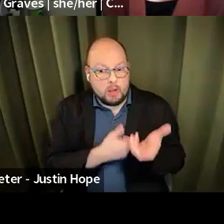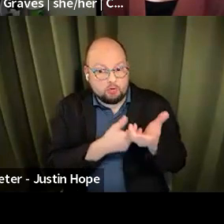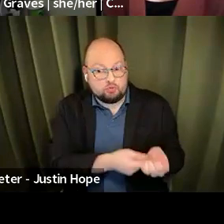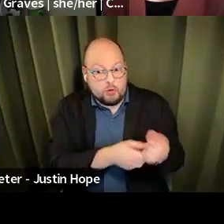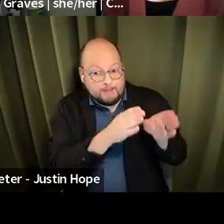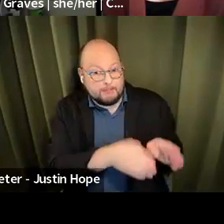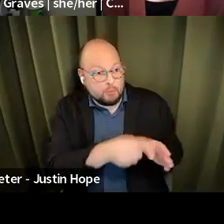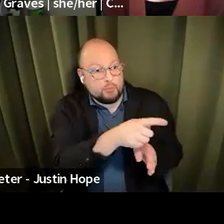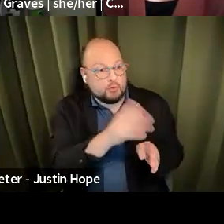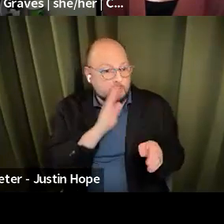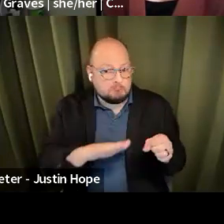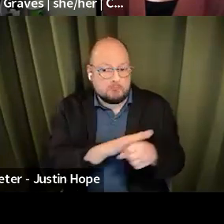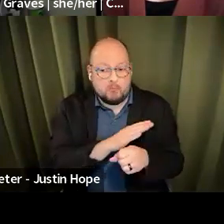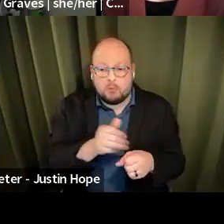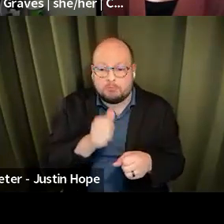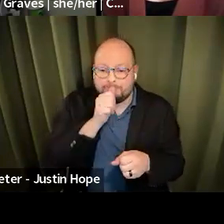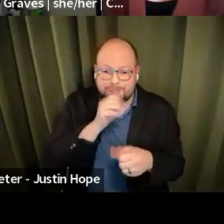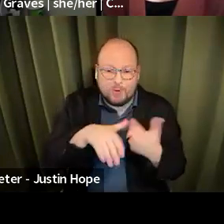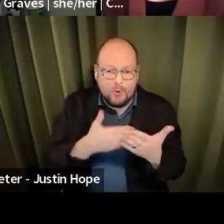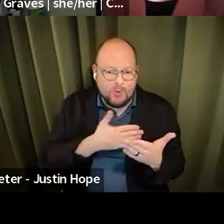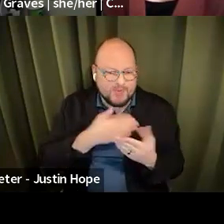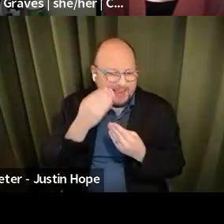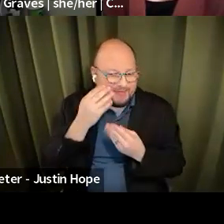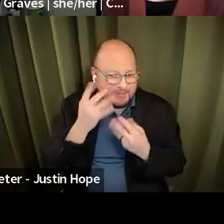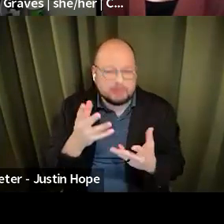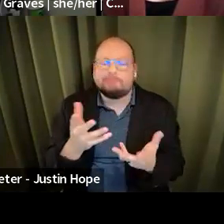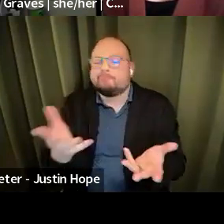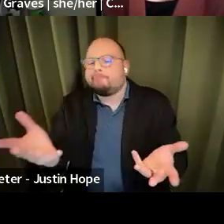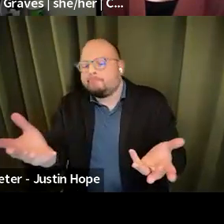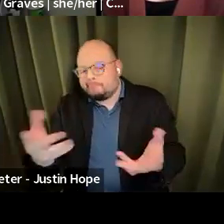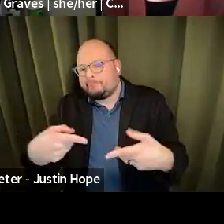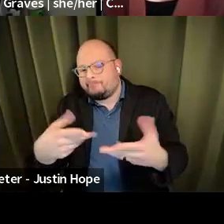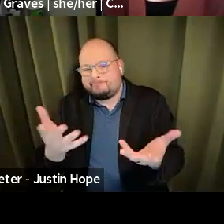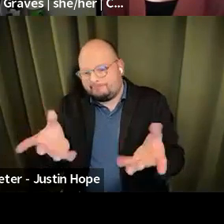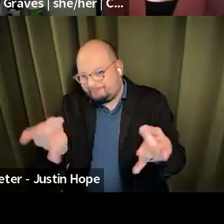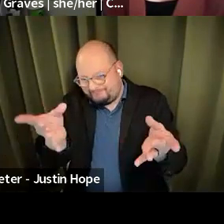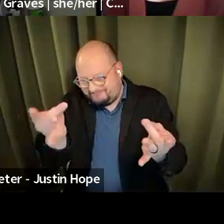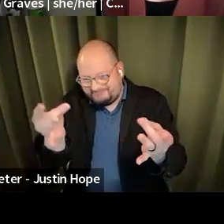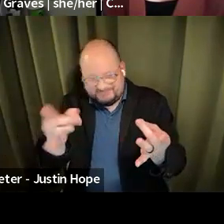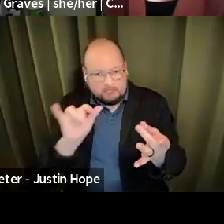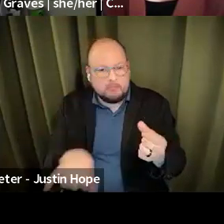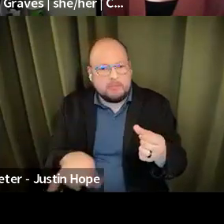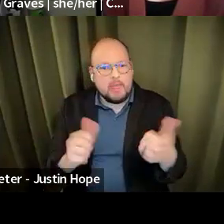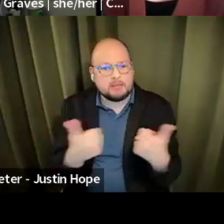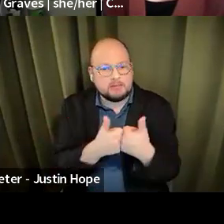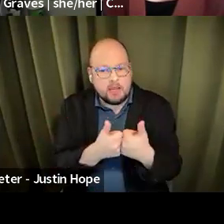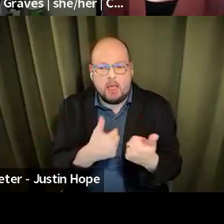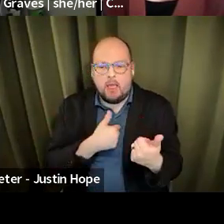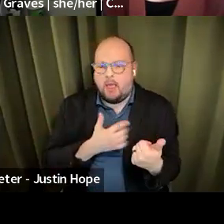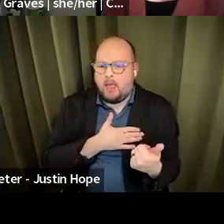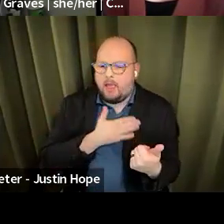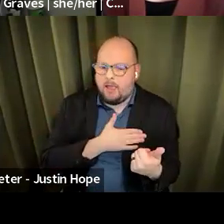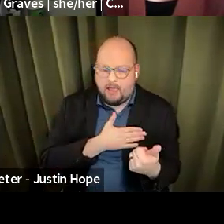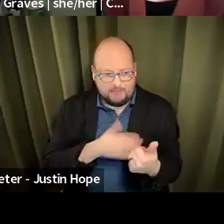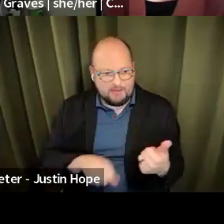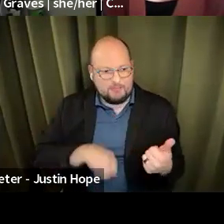their information private. So everywhere we turn, that it's a challenge. It still makes me happy and proud that we have our language